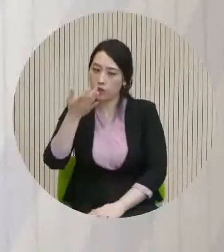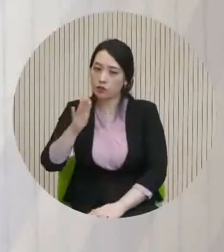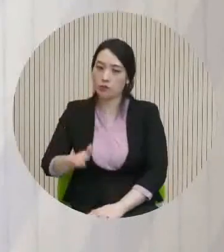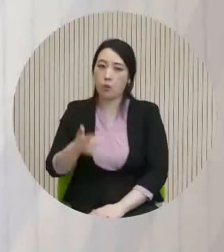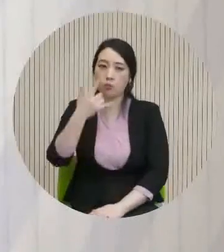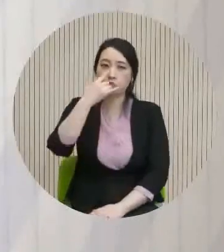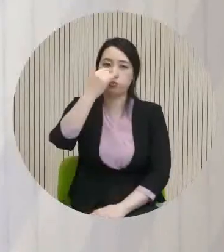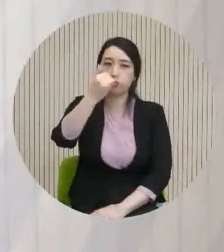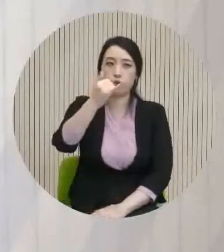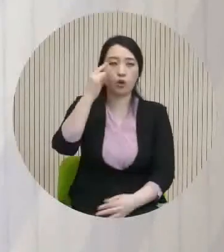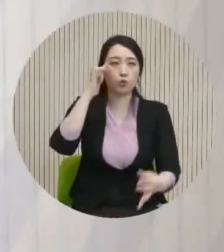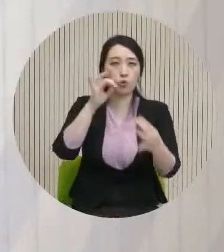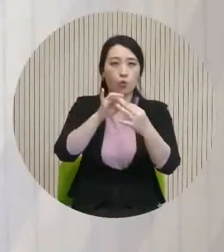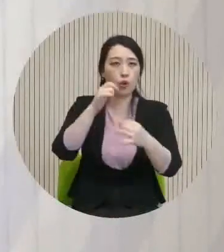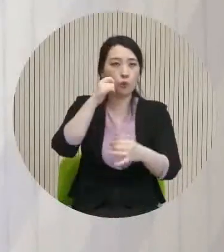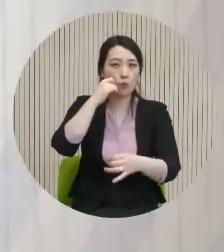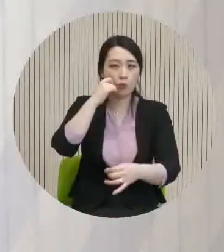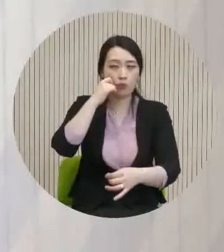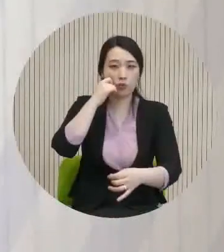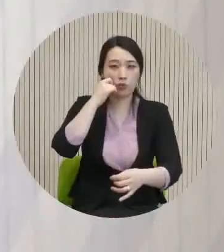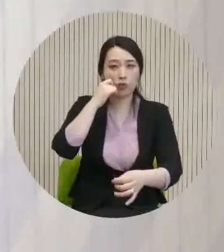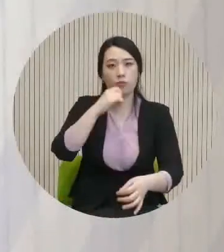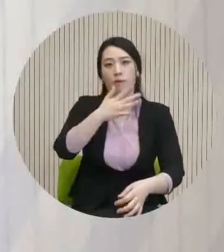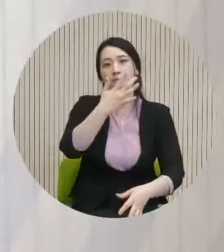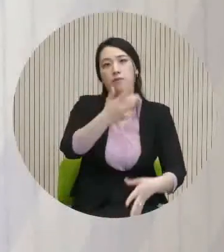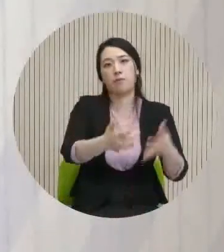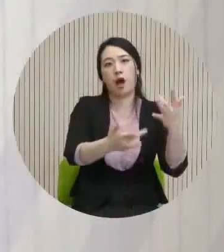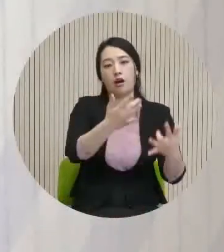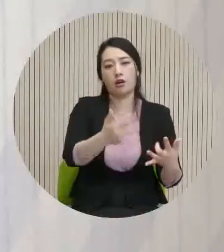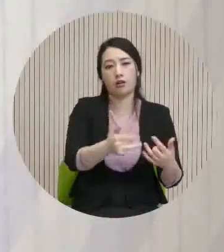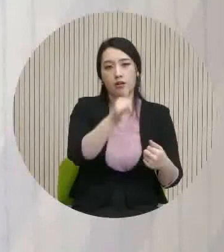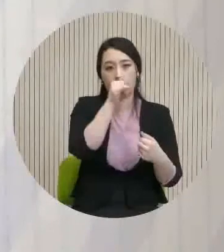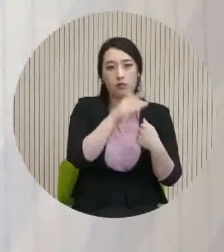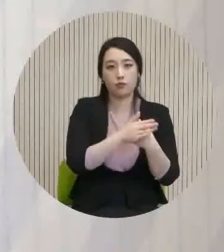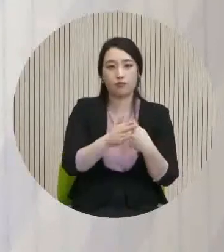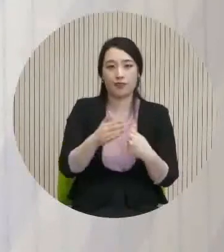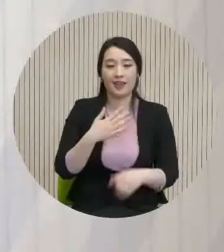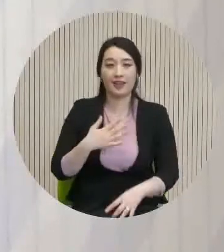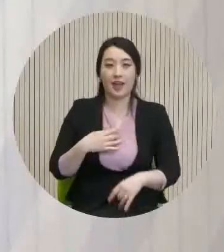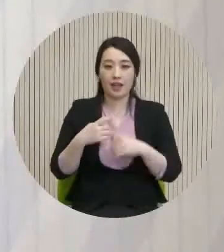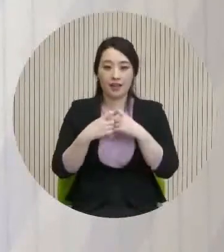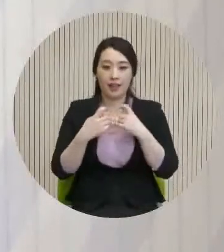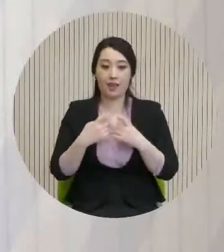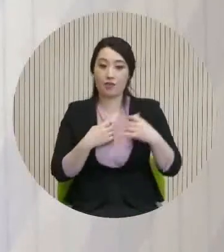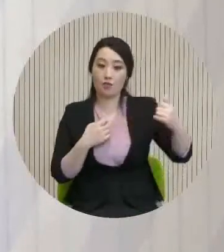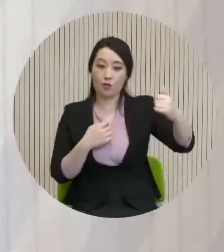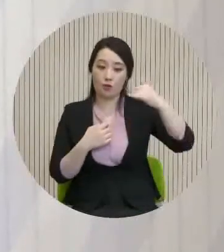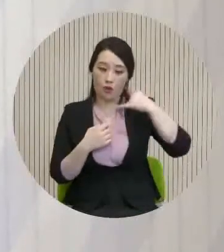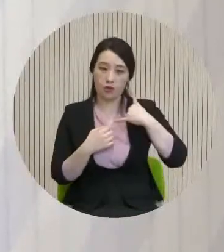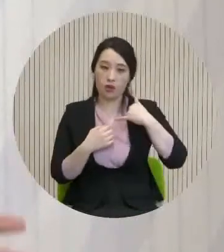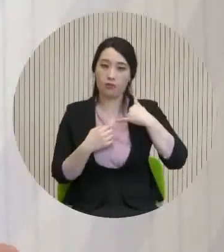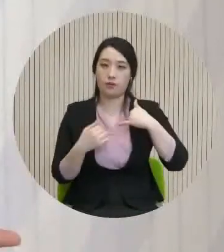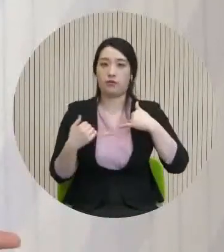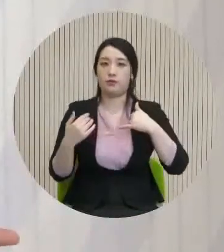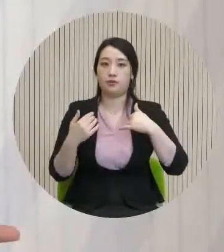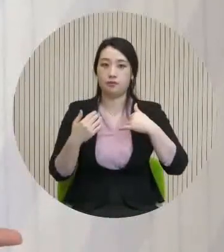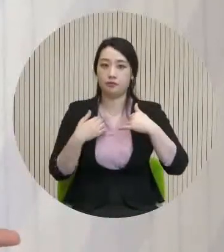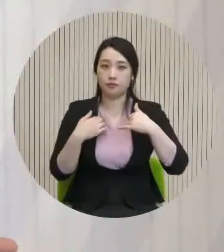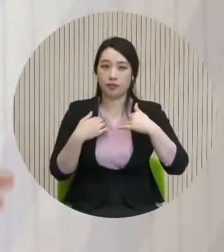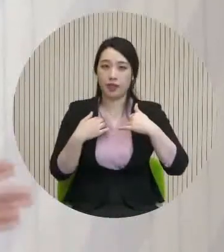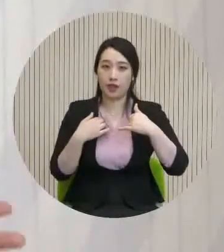program. The children whose parents may find it difficult to consent to it,